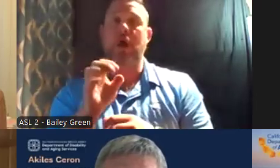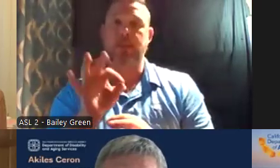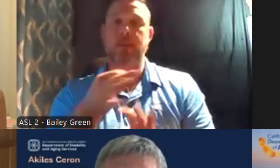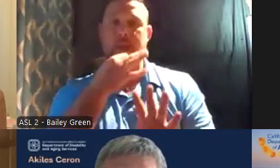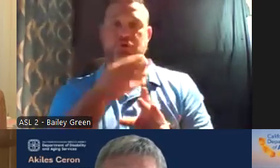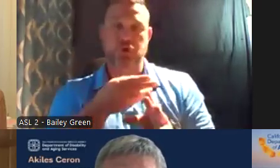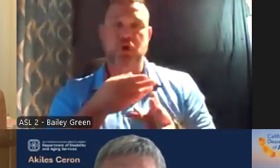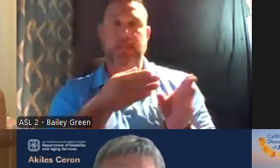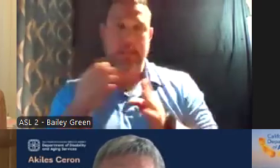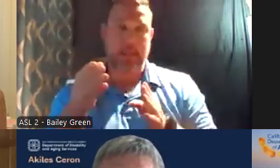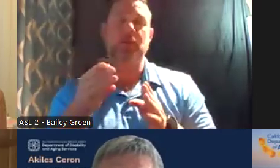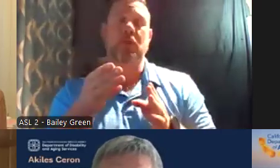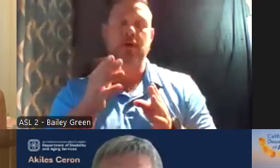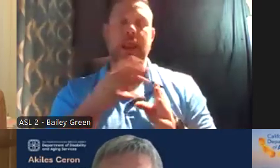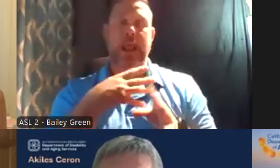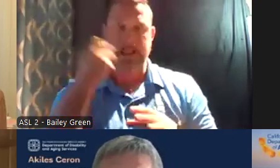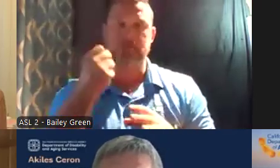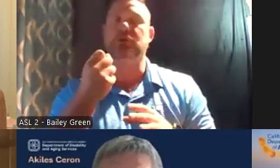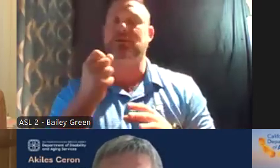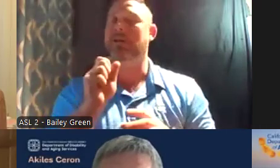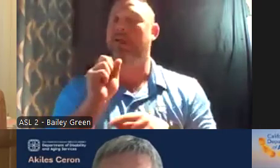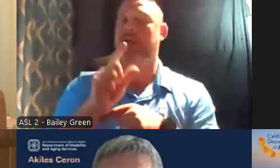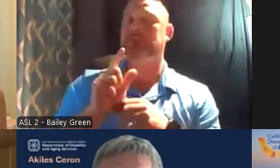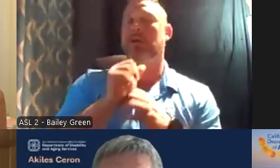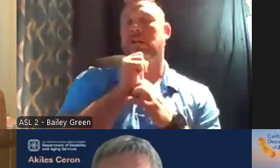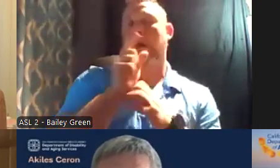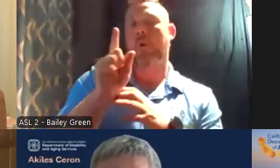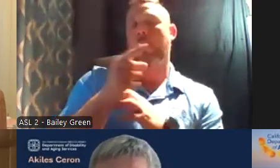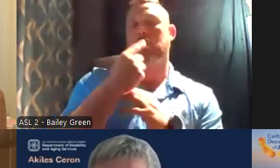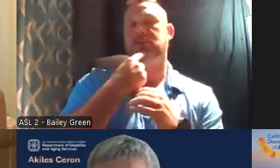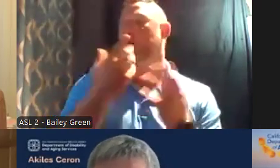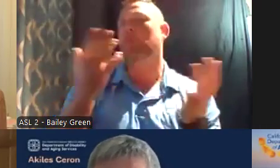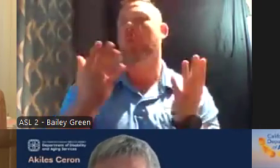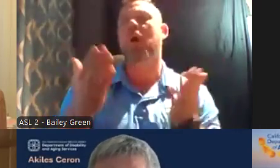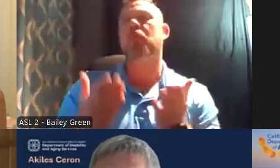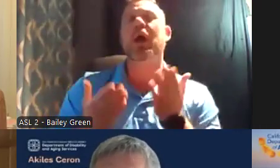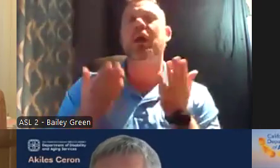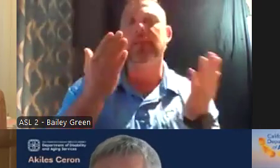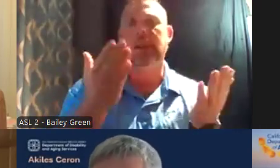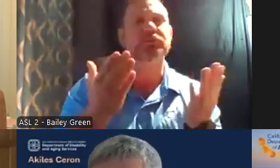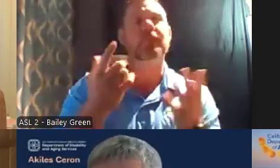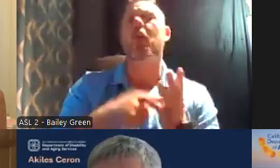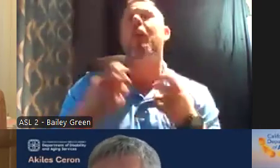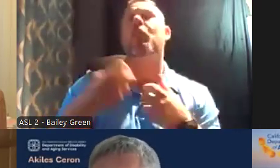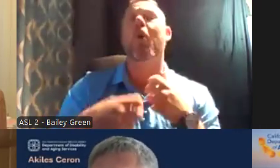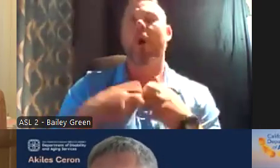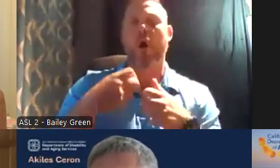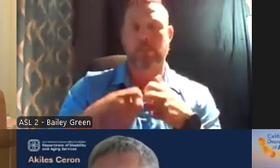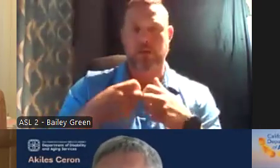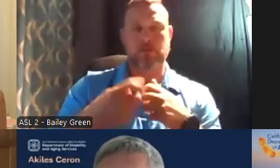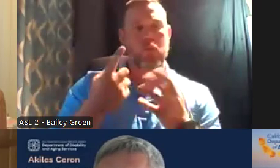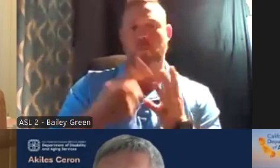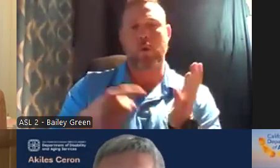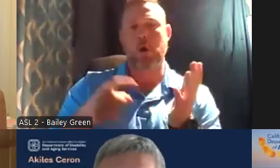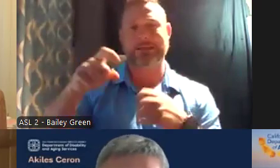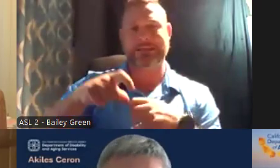us do in the subcommittee works, because it really asked us not to just say what's the recommendation, but what's the problem statement and what need is